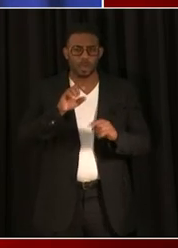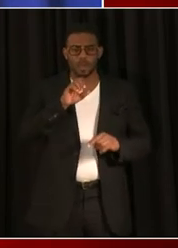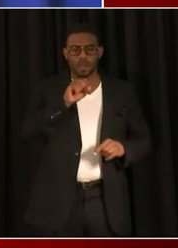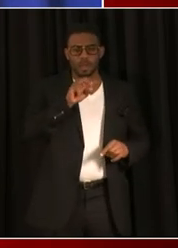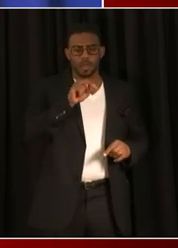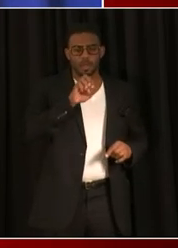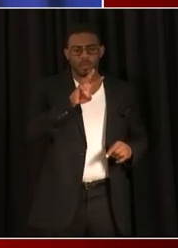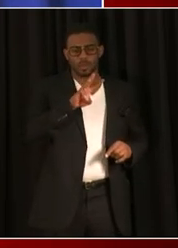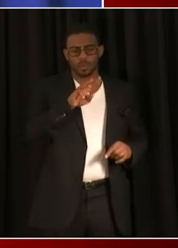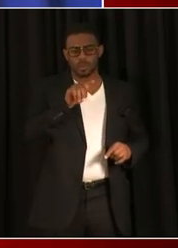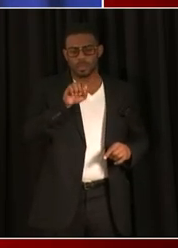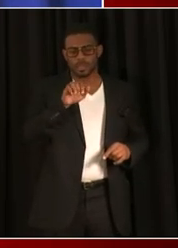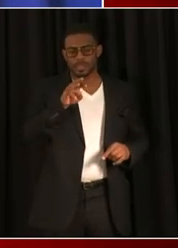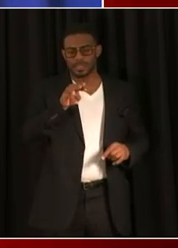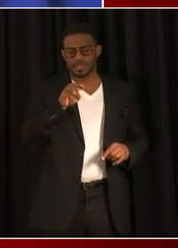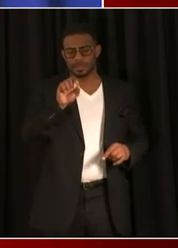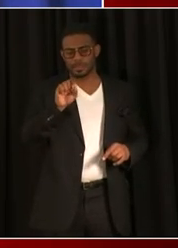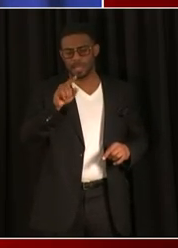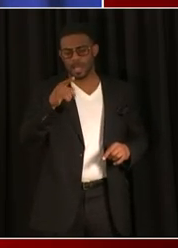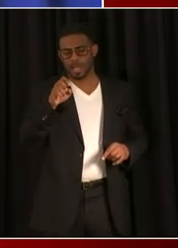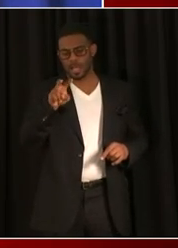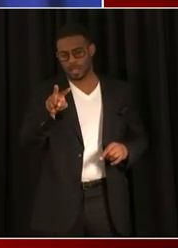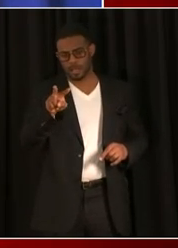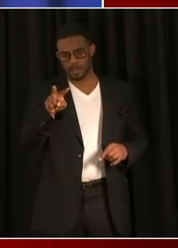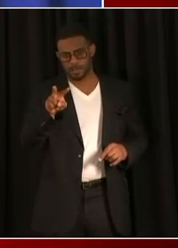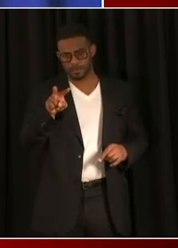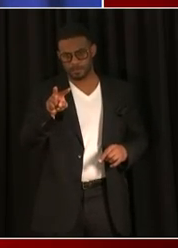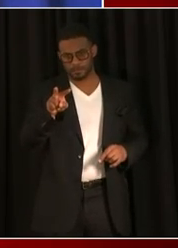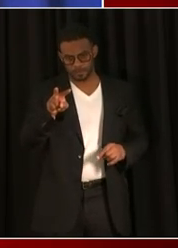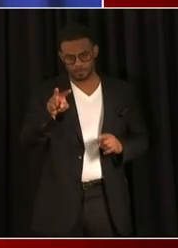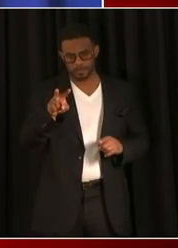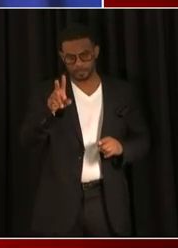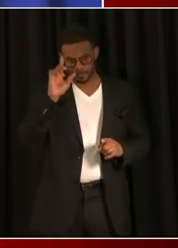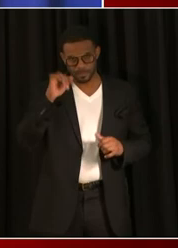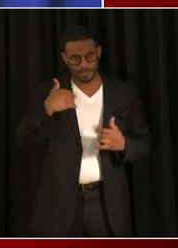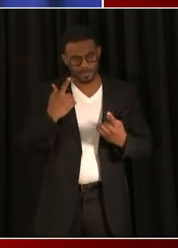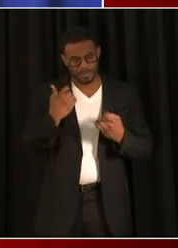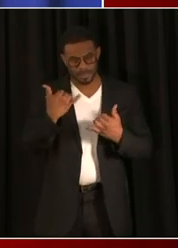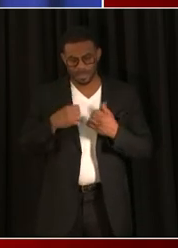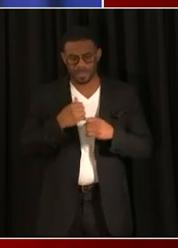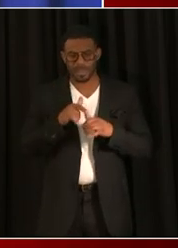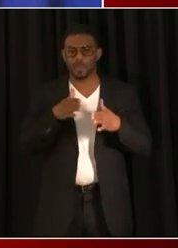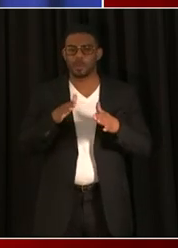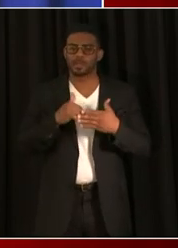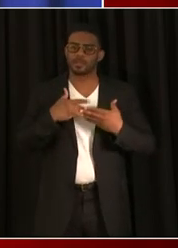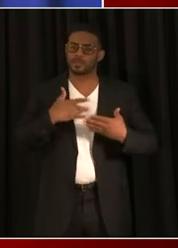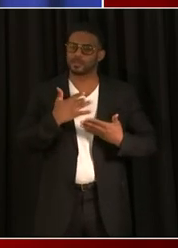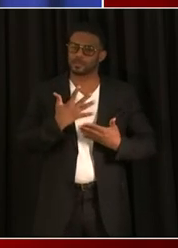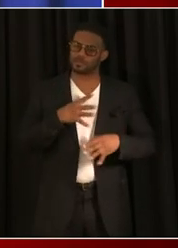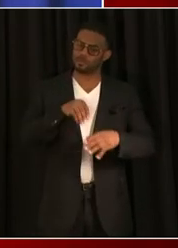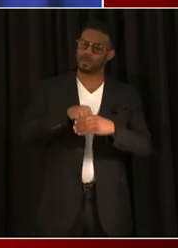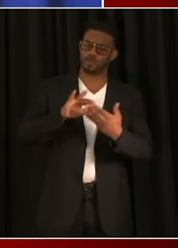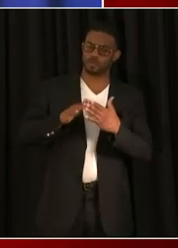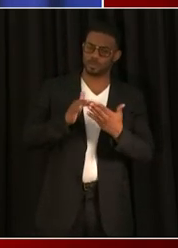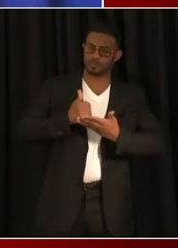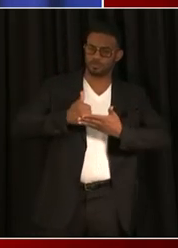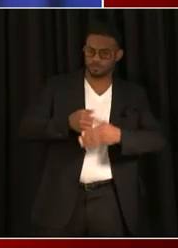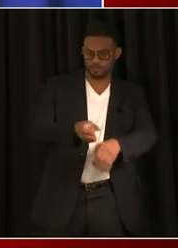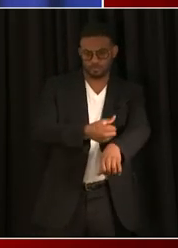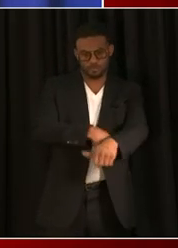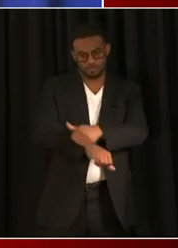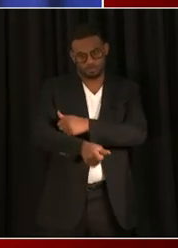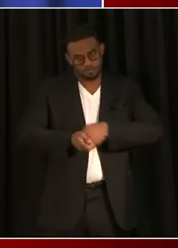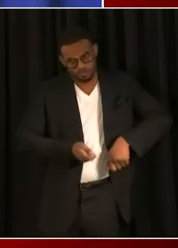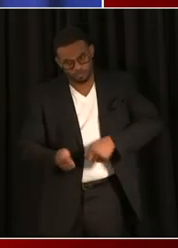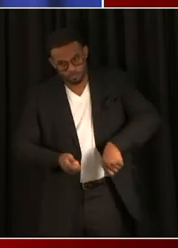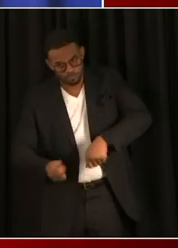snowteam.dc.gov. Just want to give that plug as well as a way to give back to community. I know it's been a trying year, but this is a way to feel a part of the community, as some of